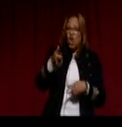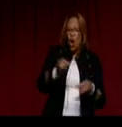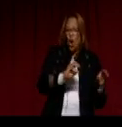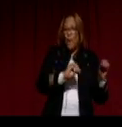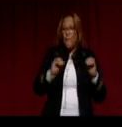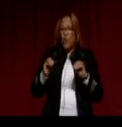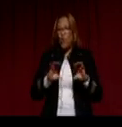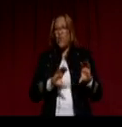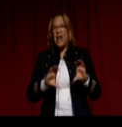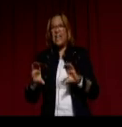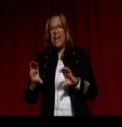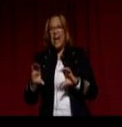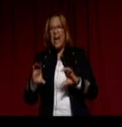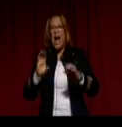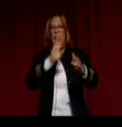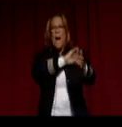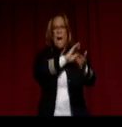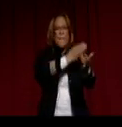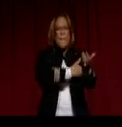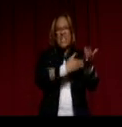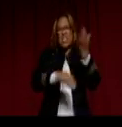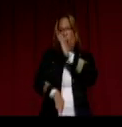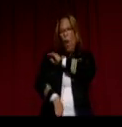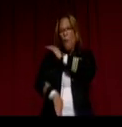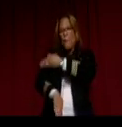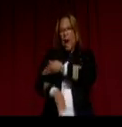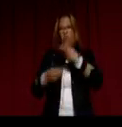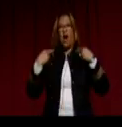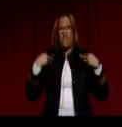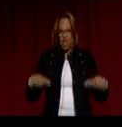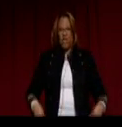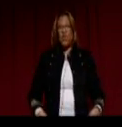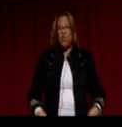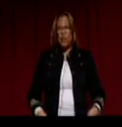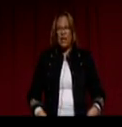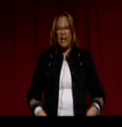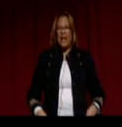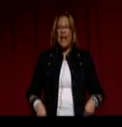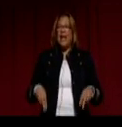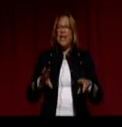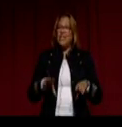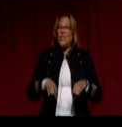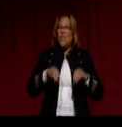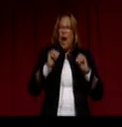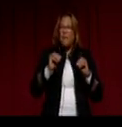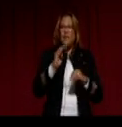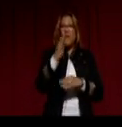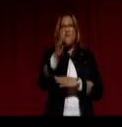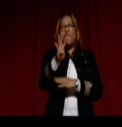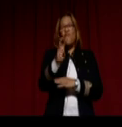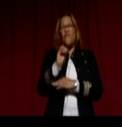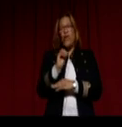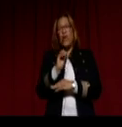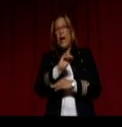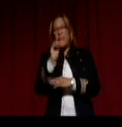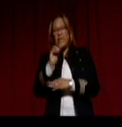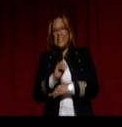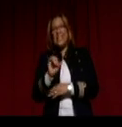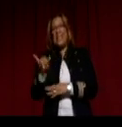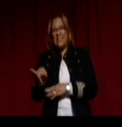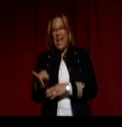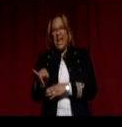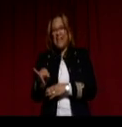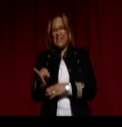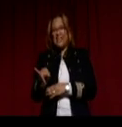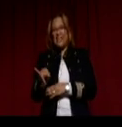it was done through the muscle power of a human being or an animal. You've wiped up maybe 40% of that. And